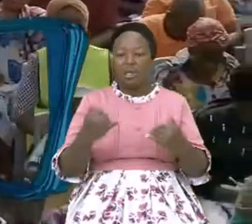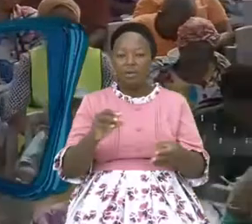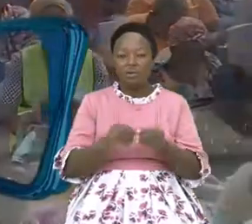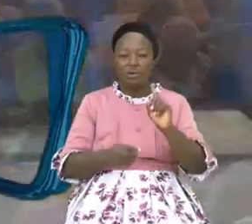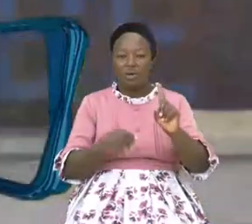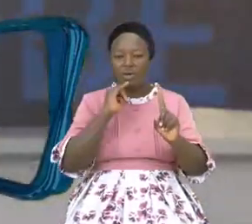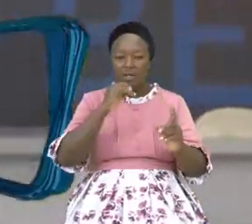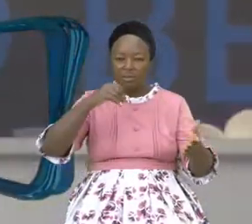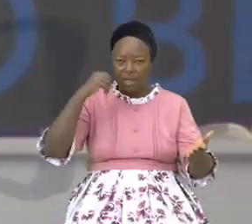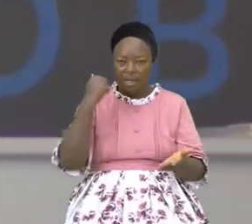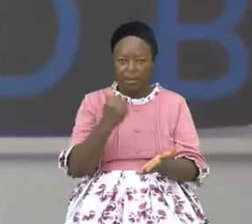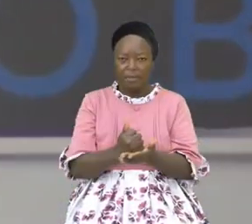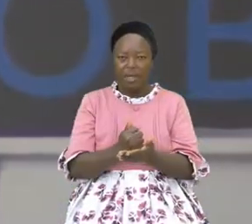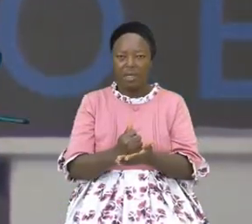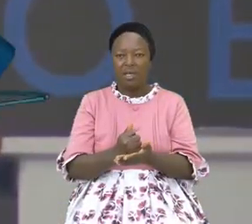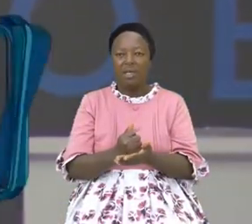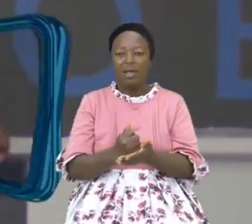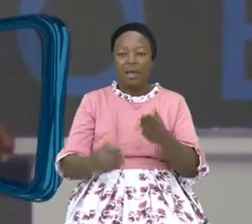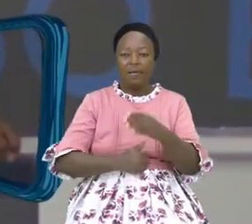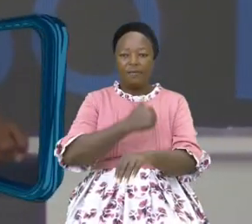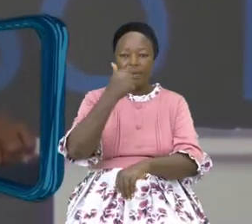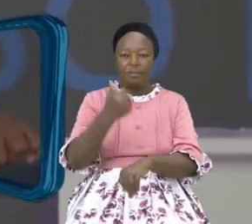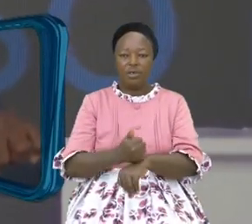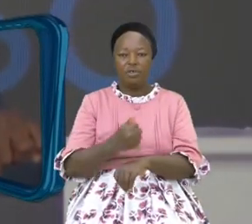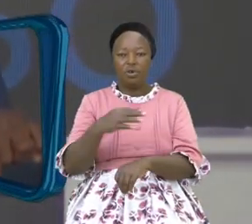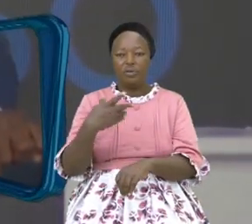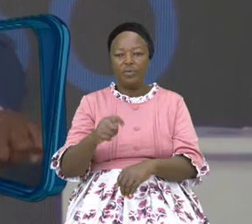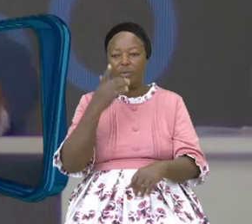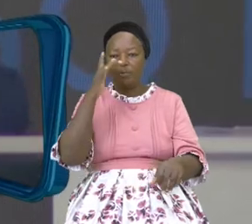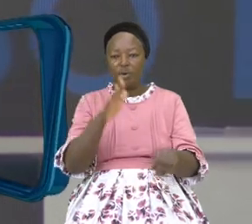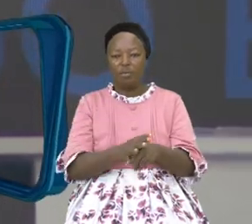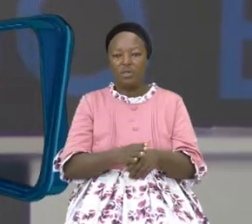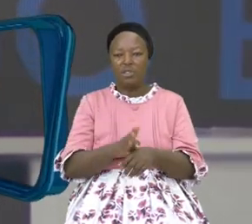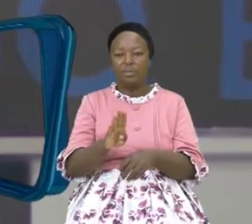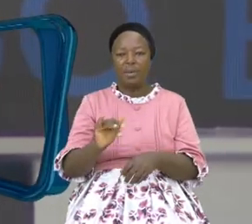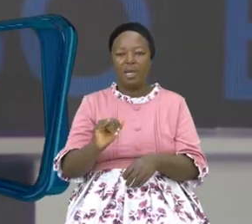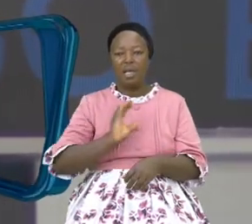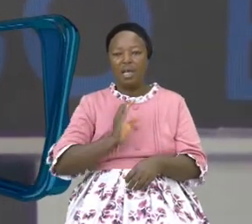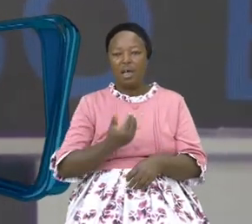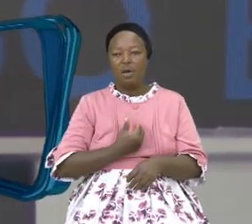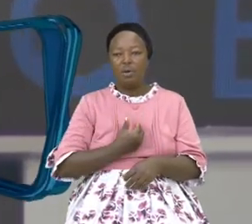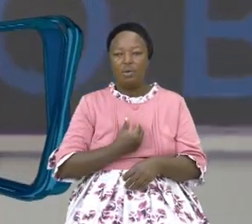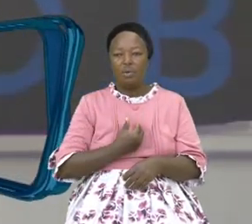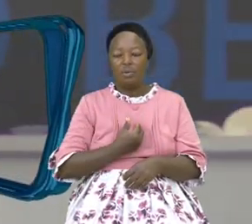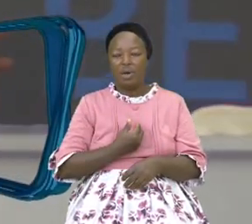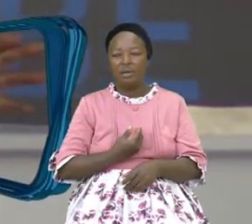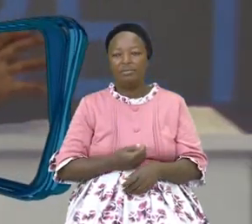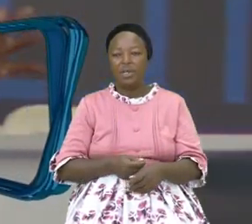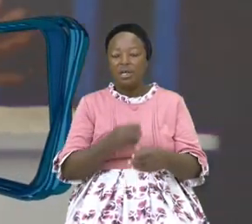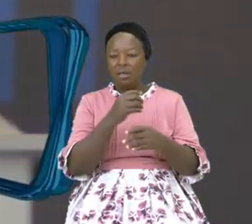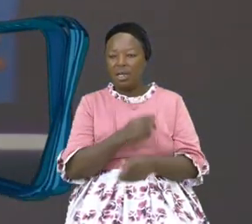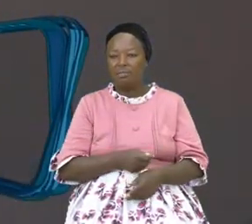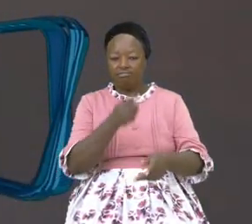amen, affirmation of the promises by our advocate. Amen